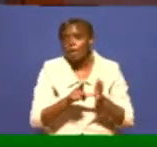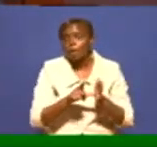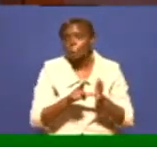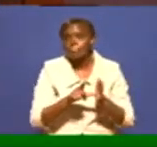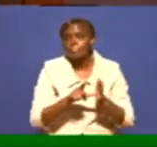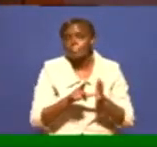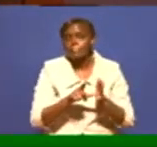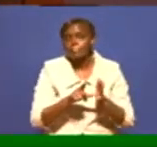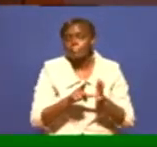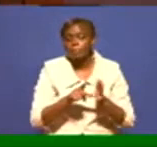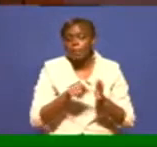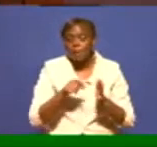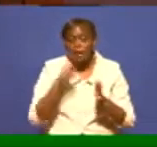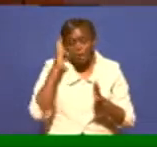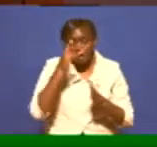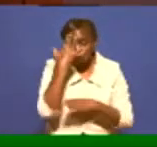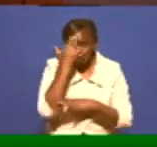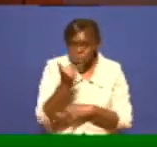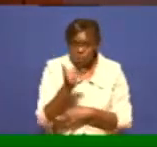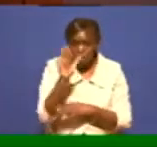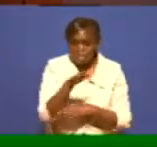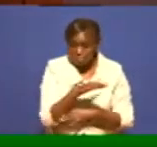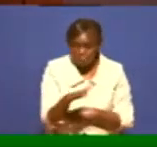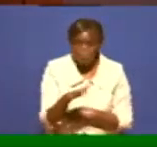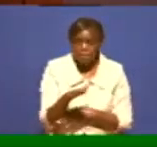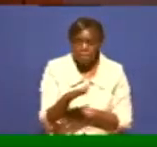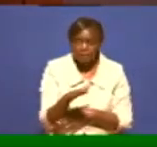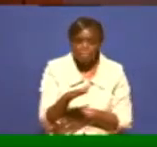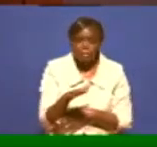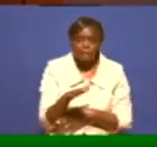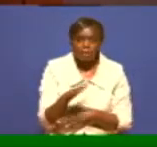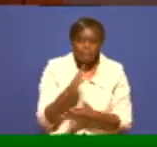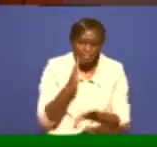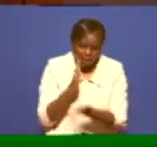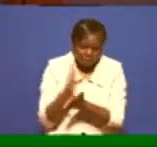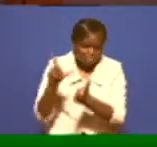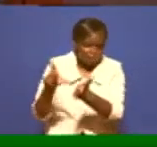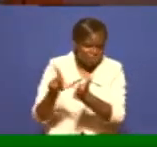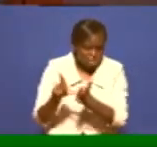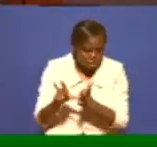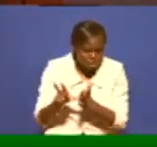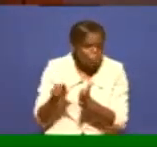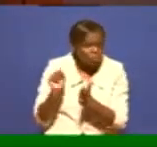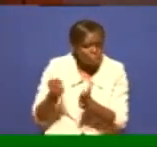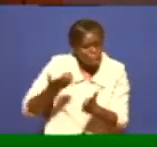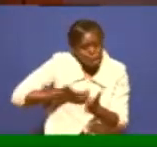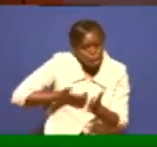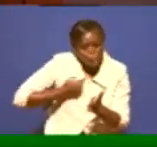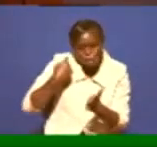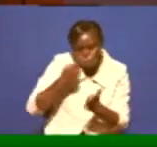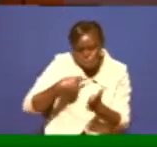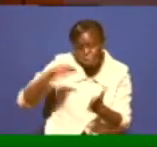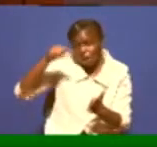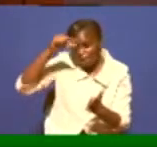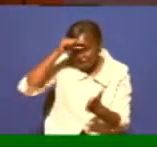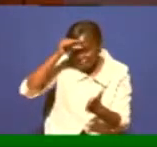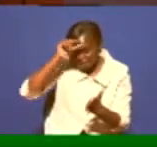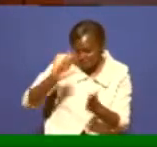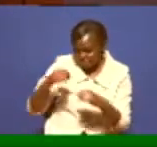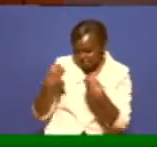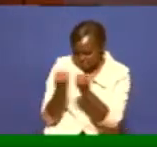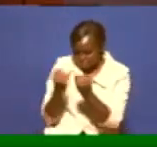leave this out is because guaranteed debt is debt which is owed by parastatals and other